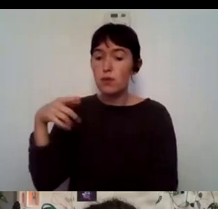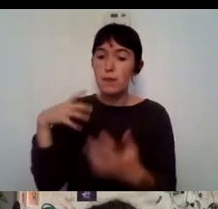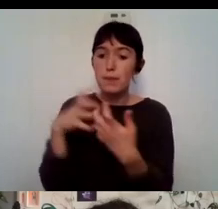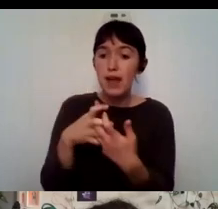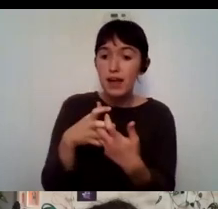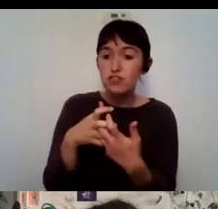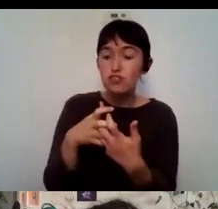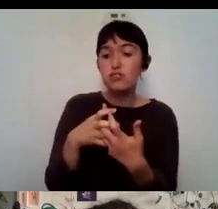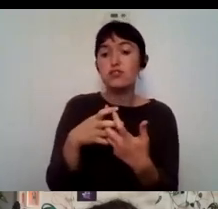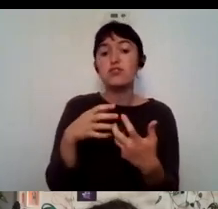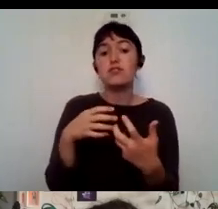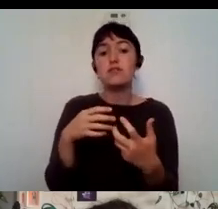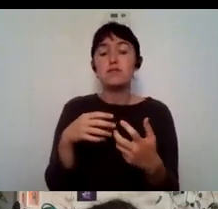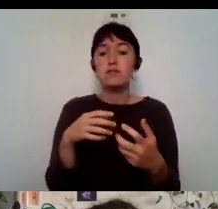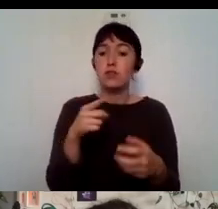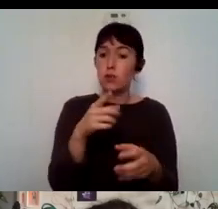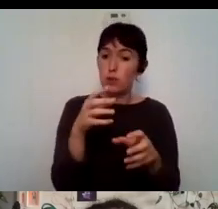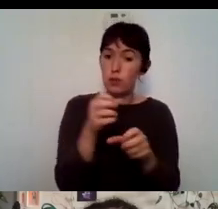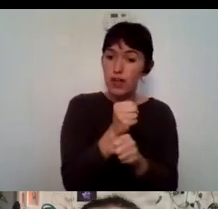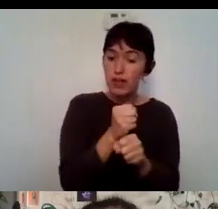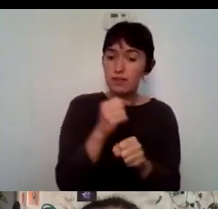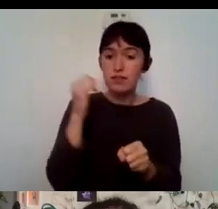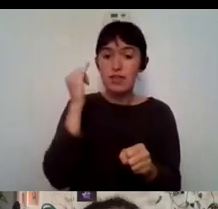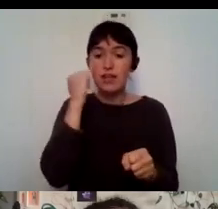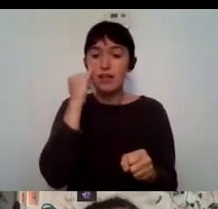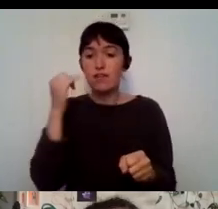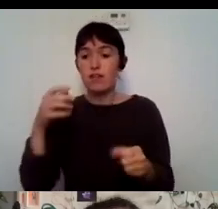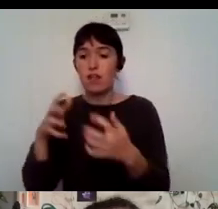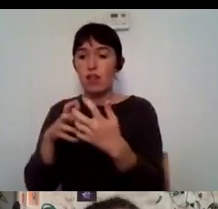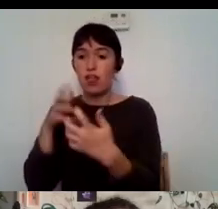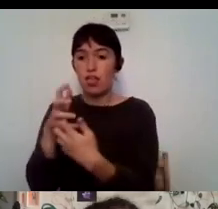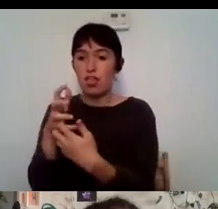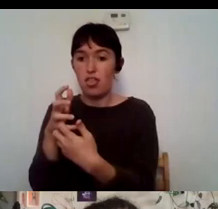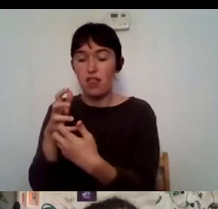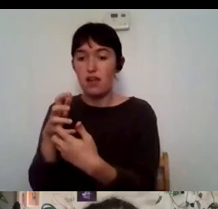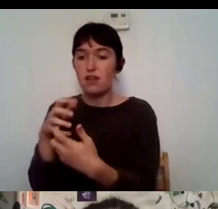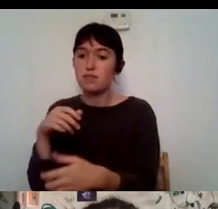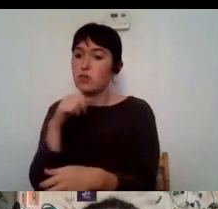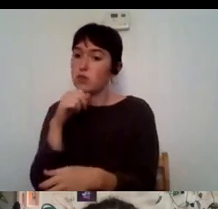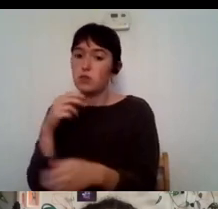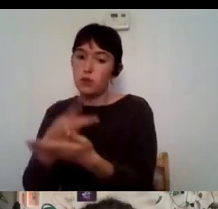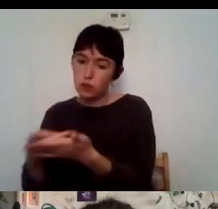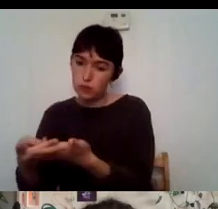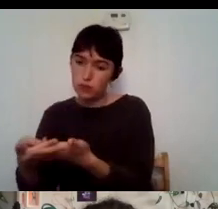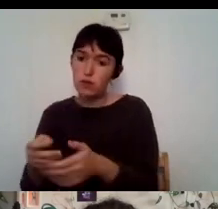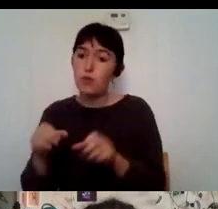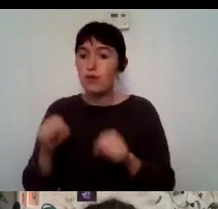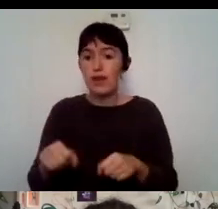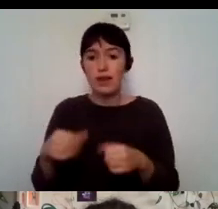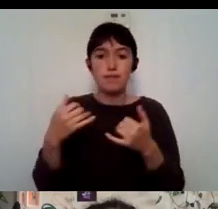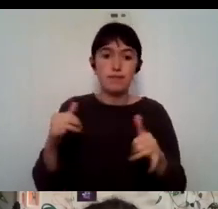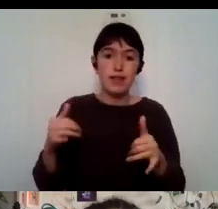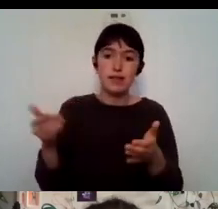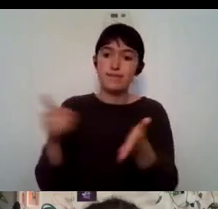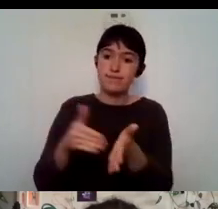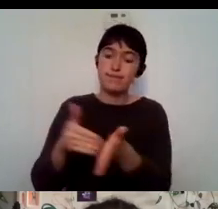you mismatch the sides of the penny, your opponent wins. And you can play that hundreds and hundreds of times to see who is the